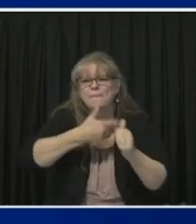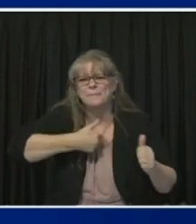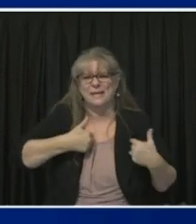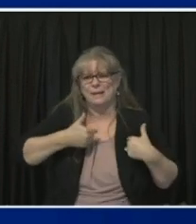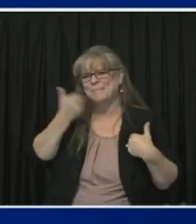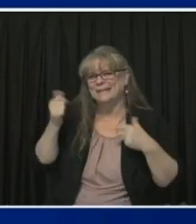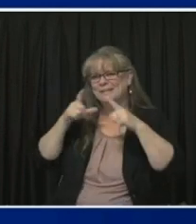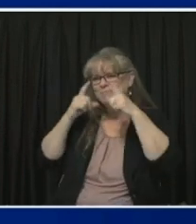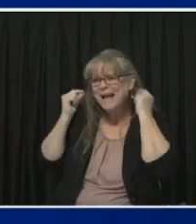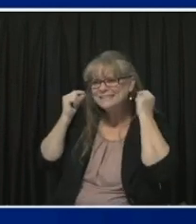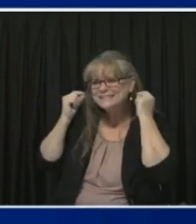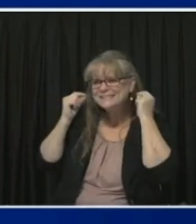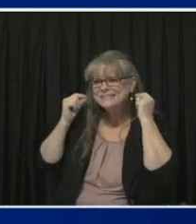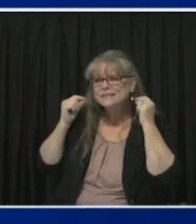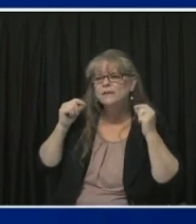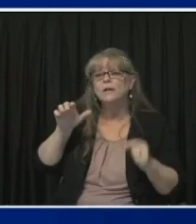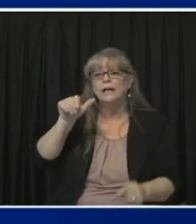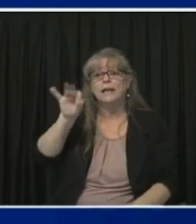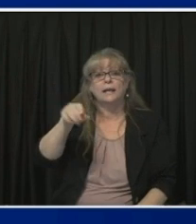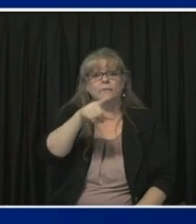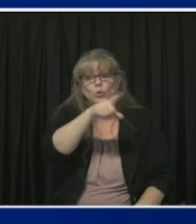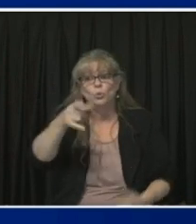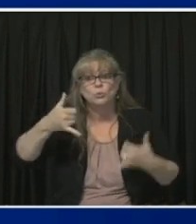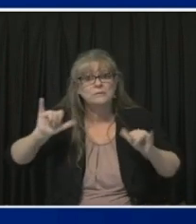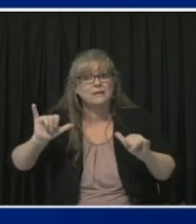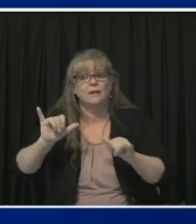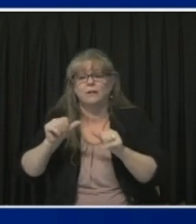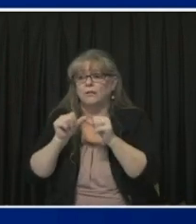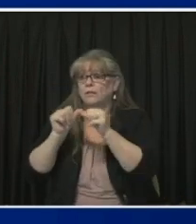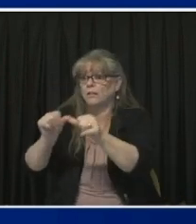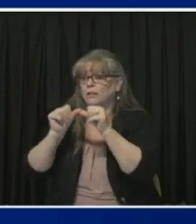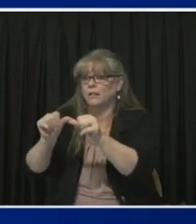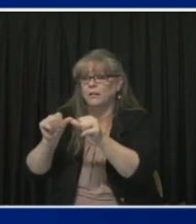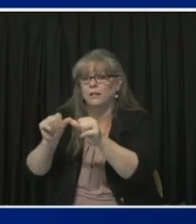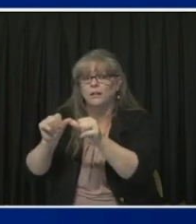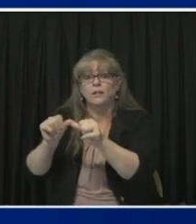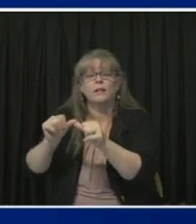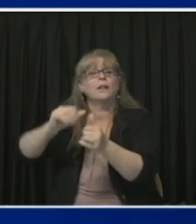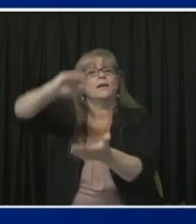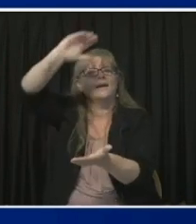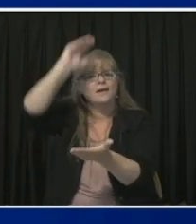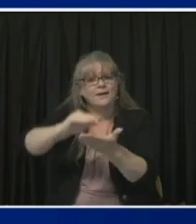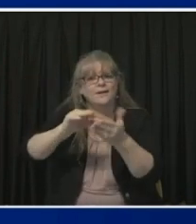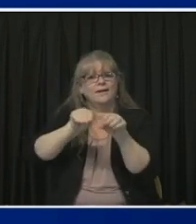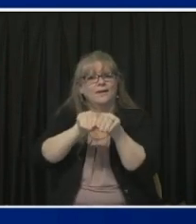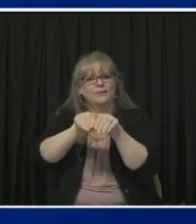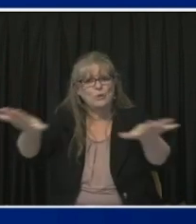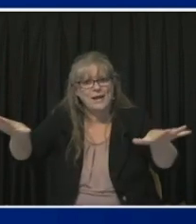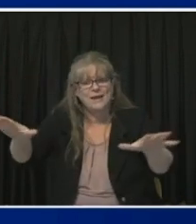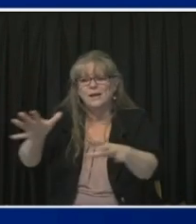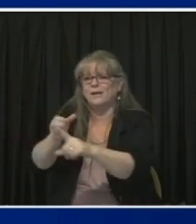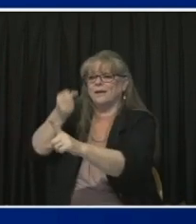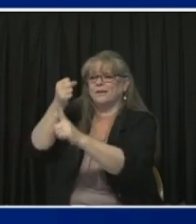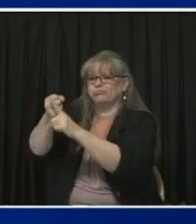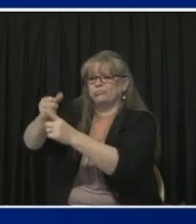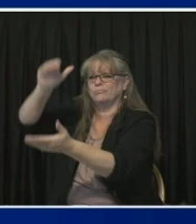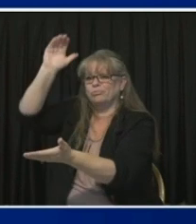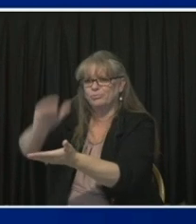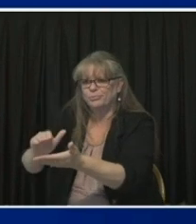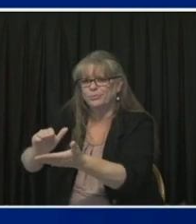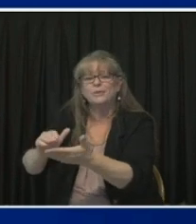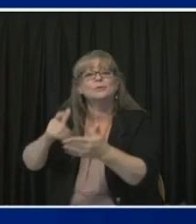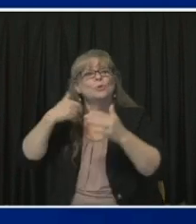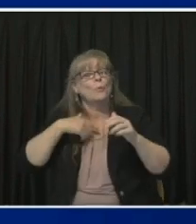will die. And this isn't a competition to see if you can get away with cheating. It's a competition to see how quickly we can get through